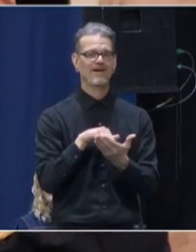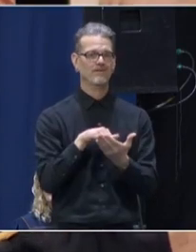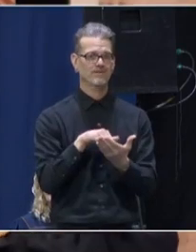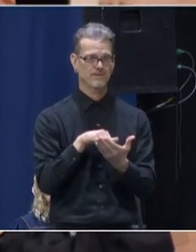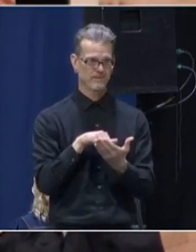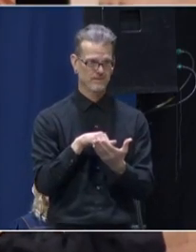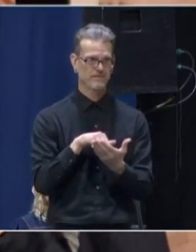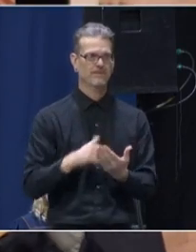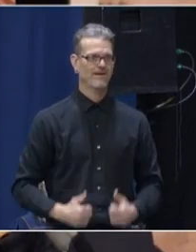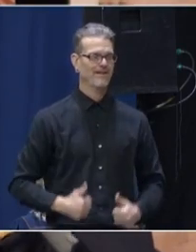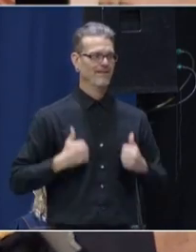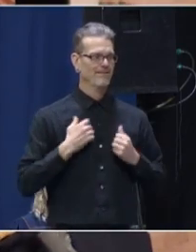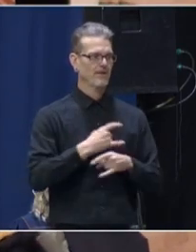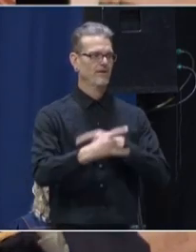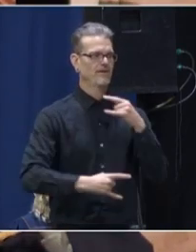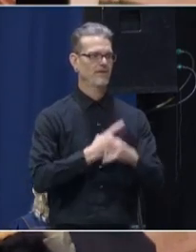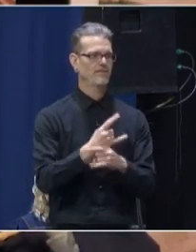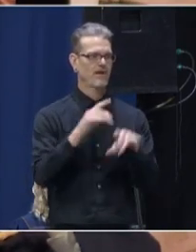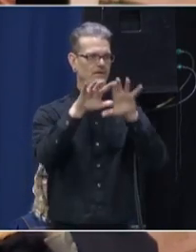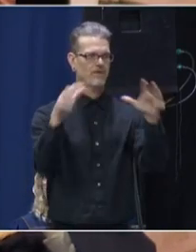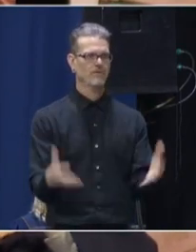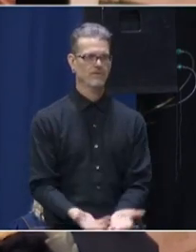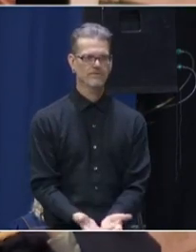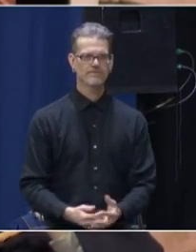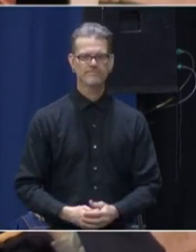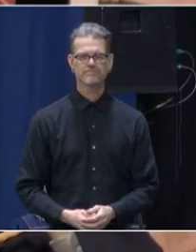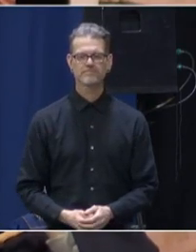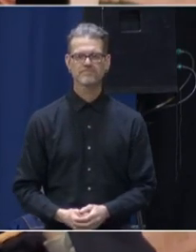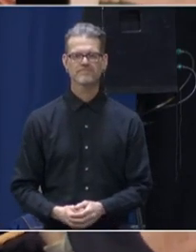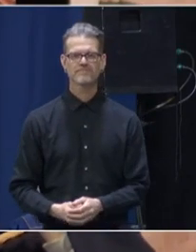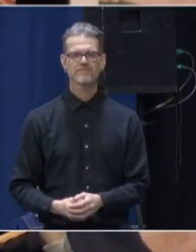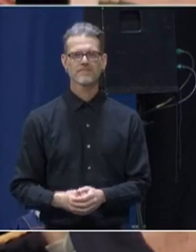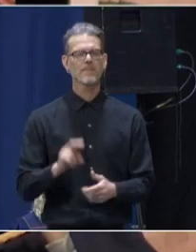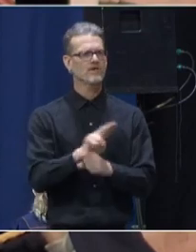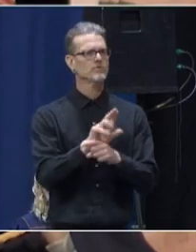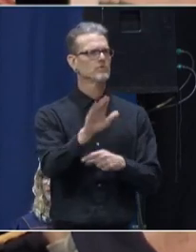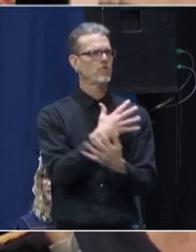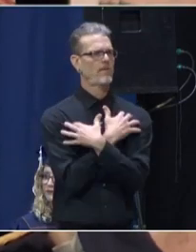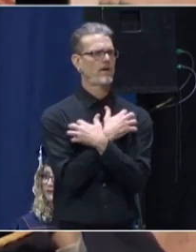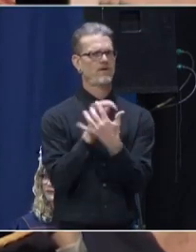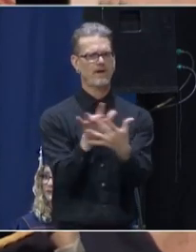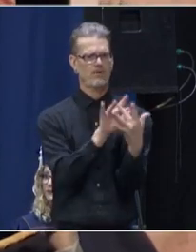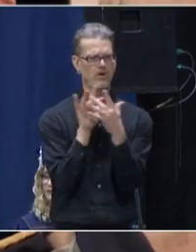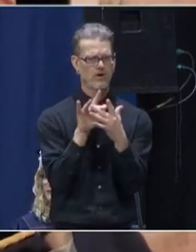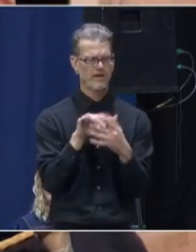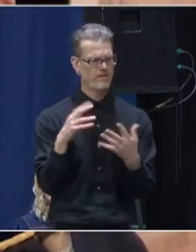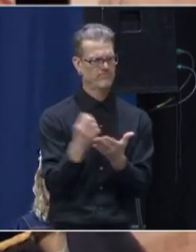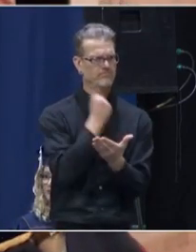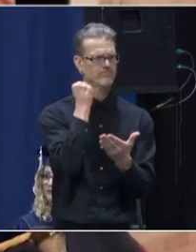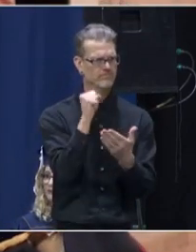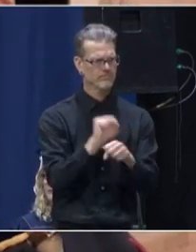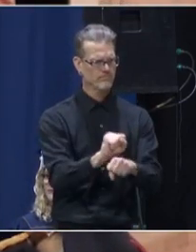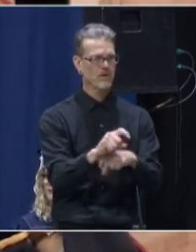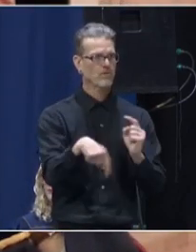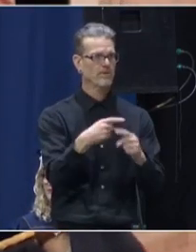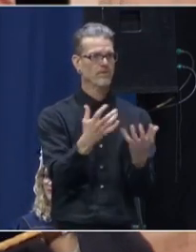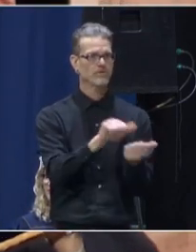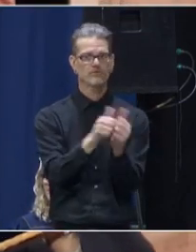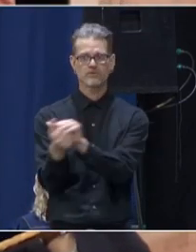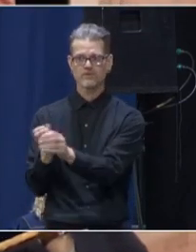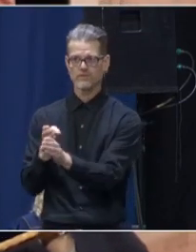134,000 living alumni worldwide. Use your bare network and put it to work when you seek a career